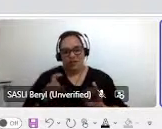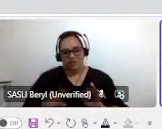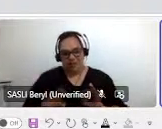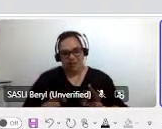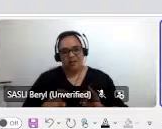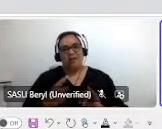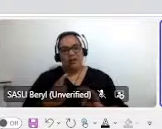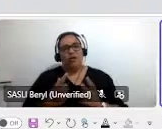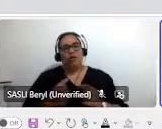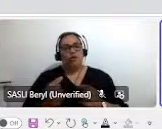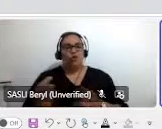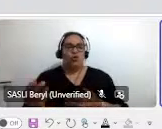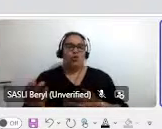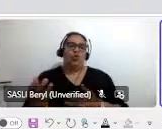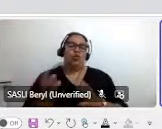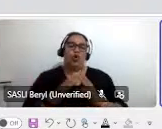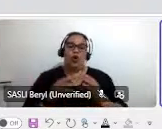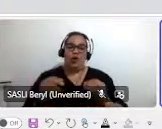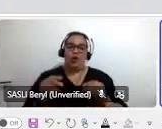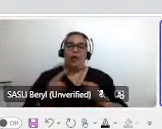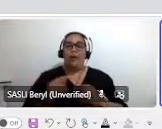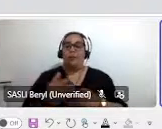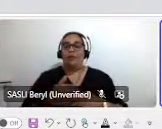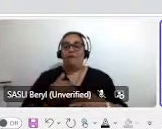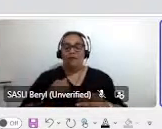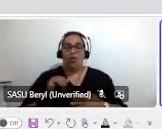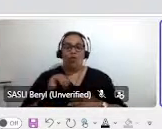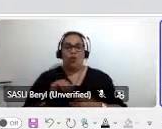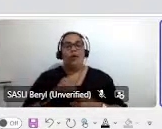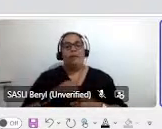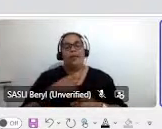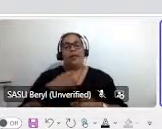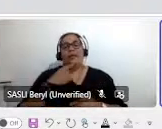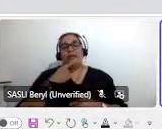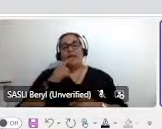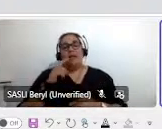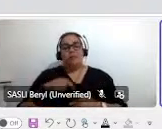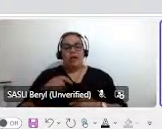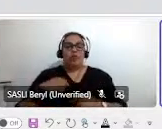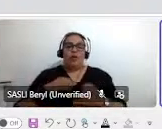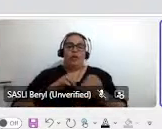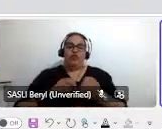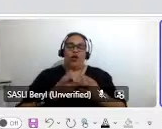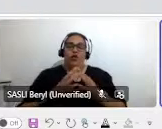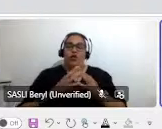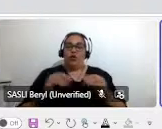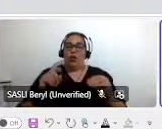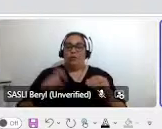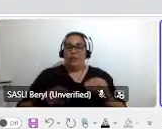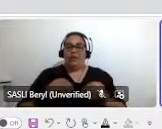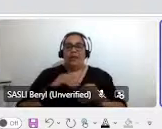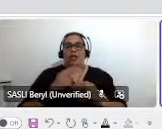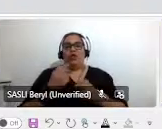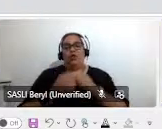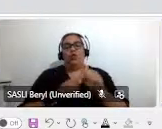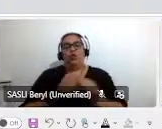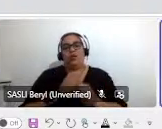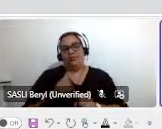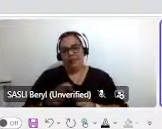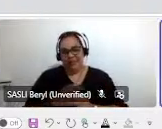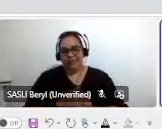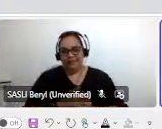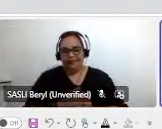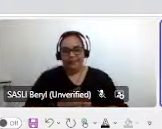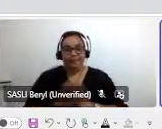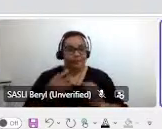to conclude it before I would actually say we should try to conclude it in the new year.